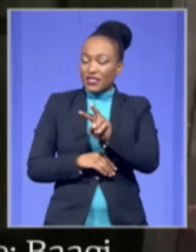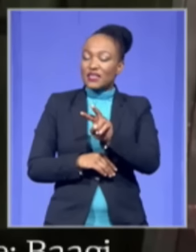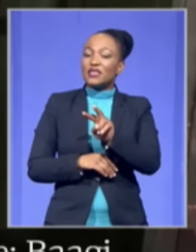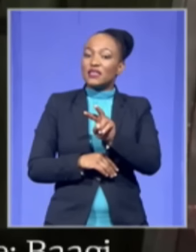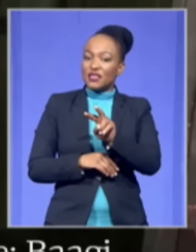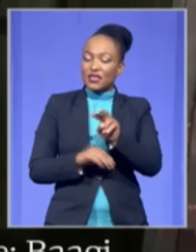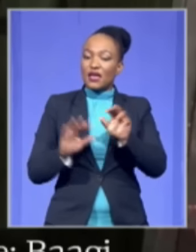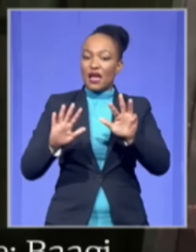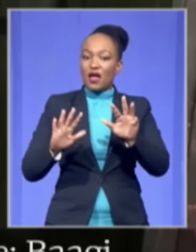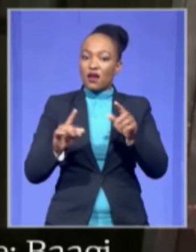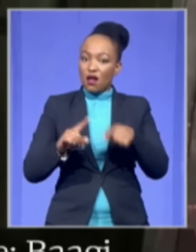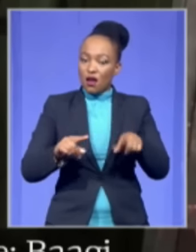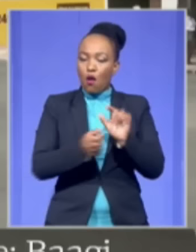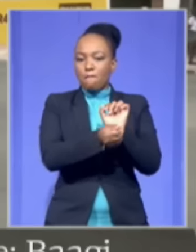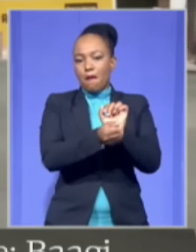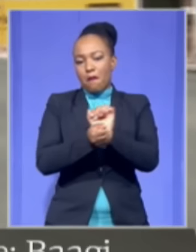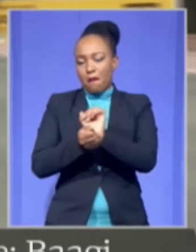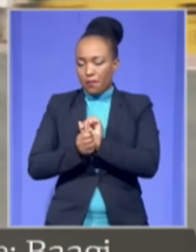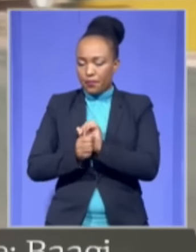tshwaretse dikhudego go sa le gale.